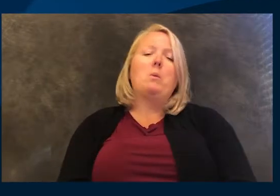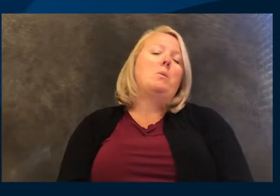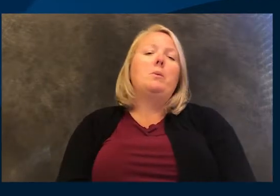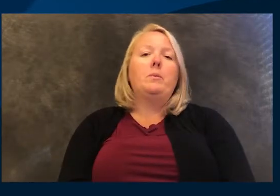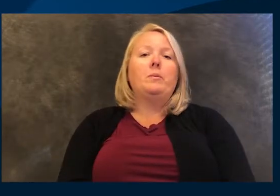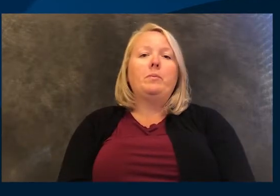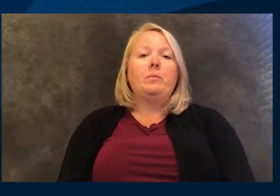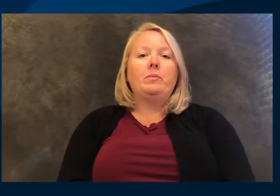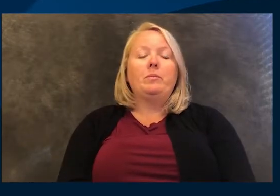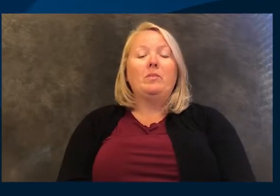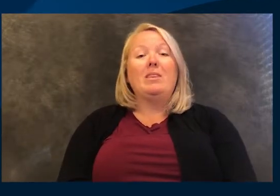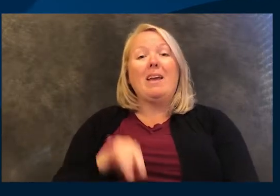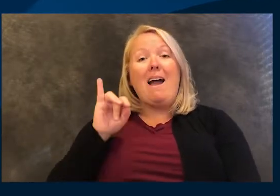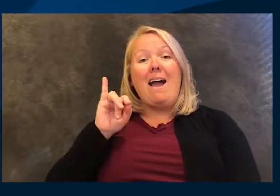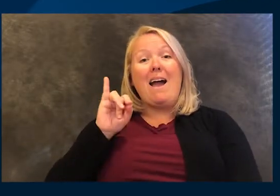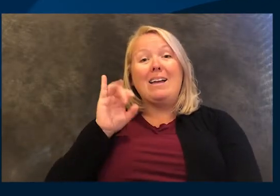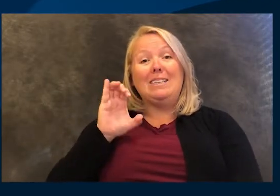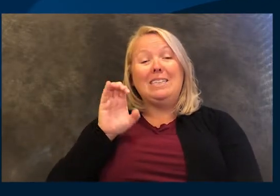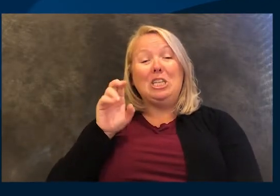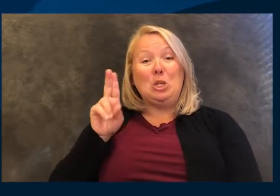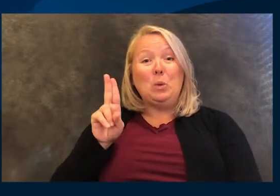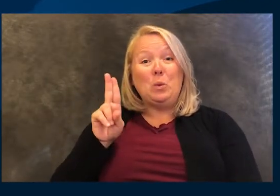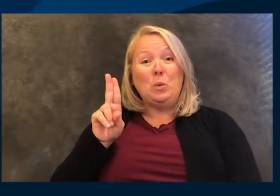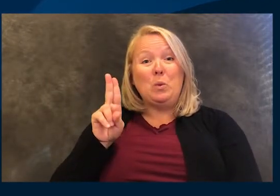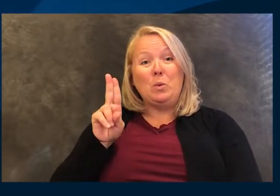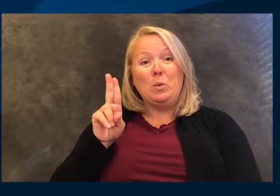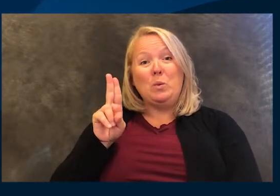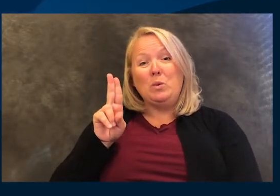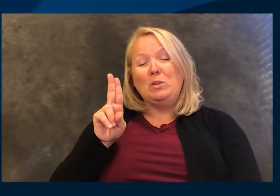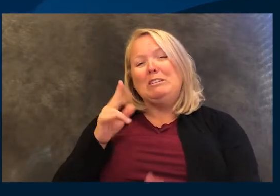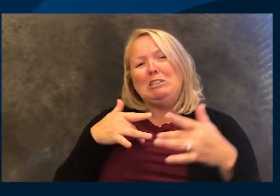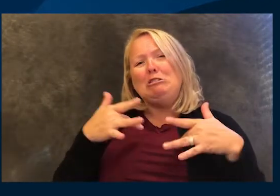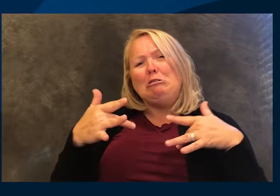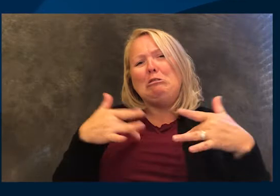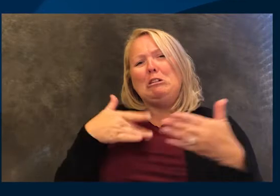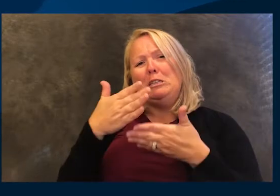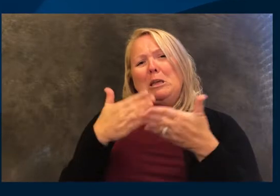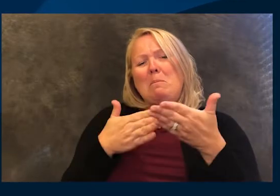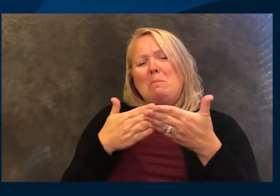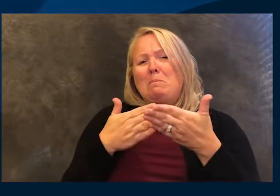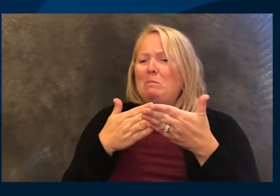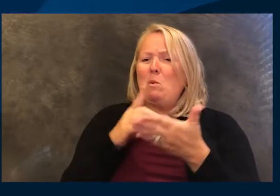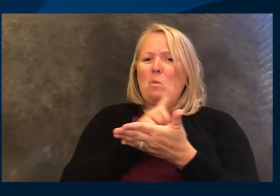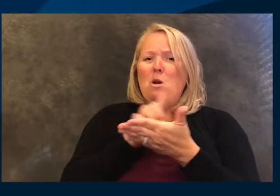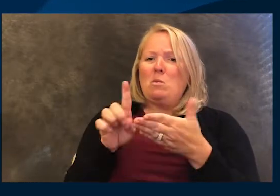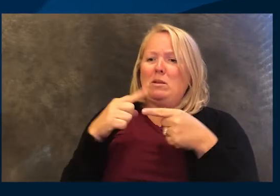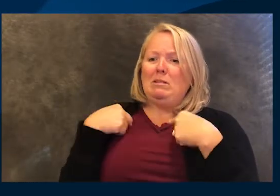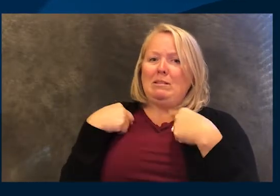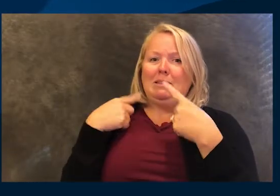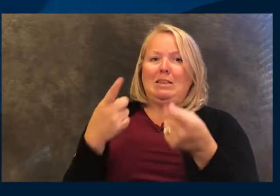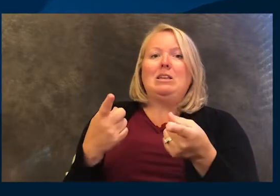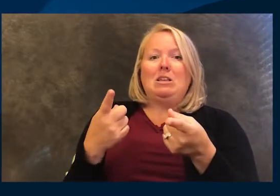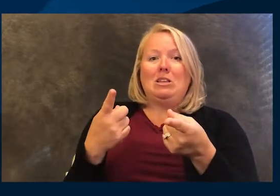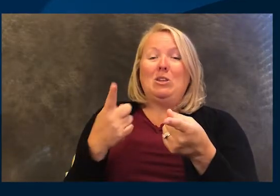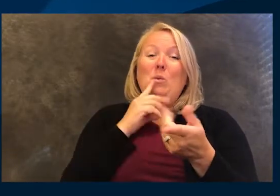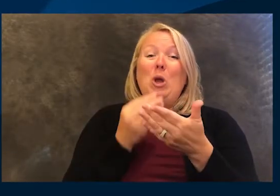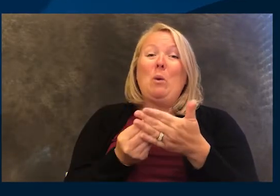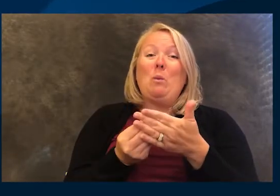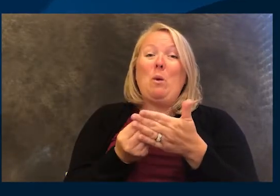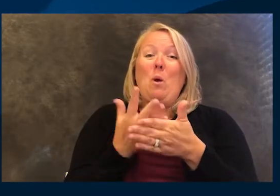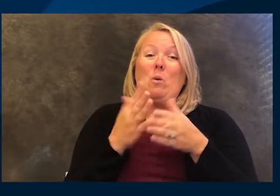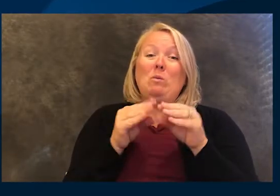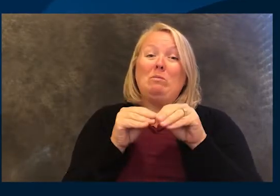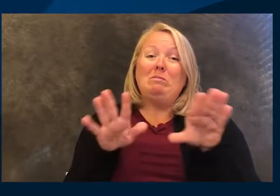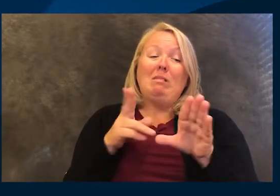There is some concern about ICU census. Over the last week, we have seen the ICU census grow by